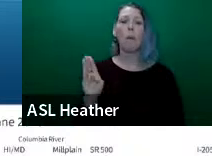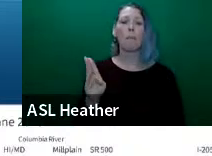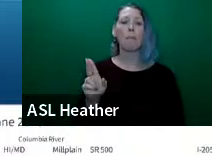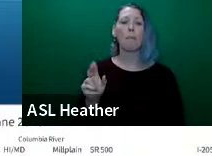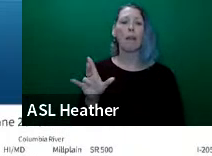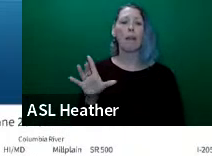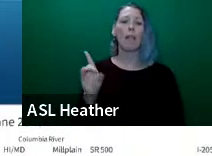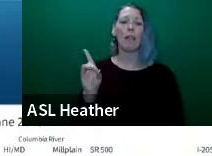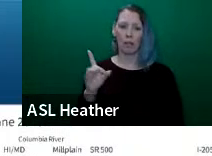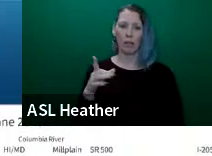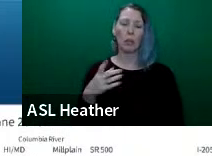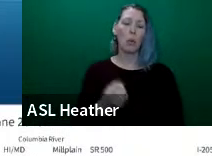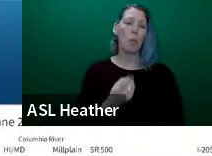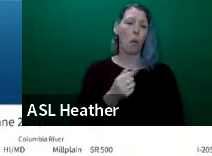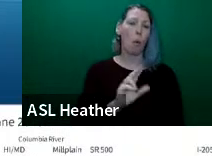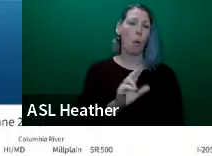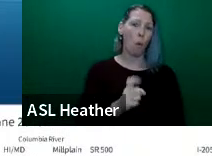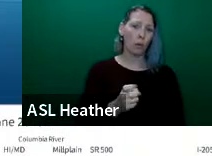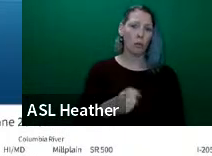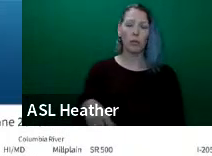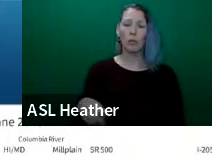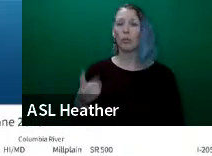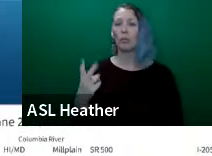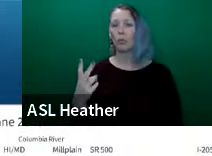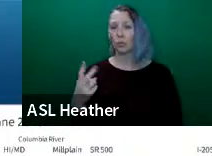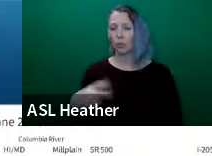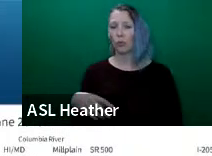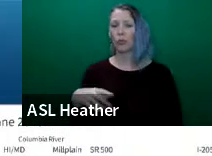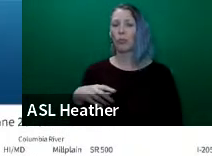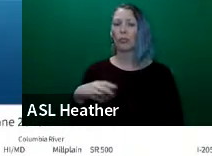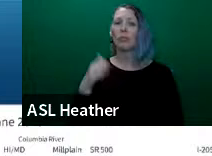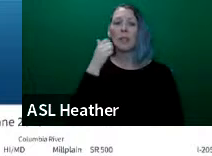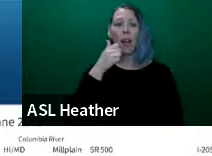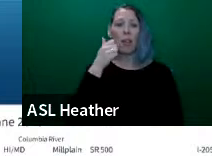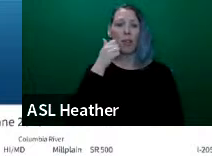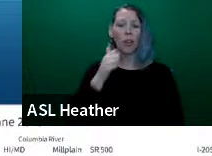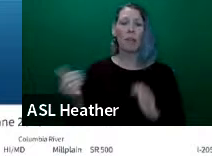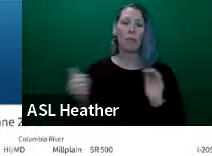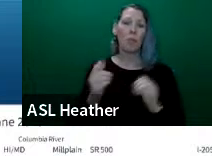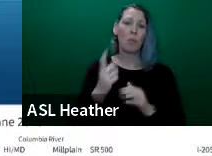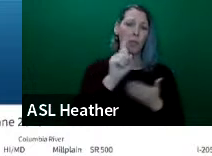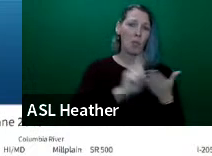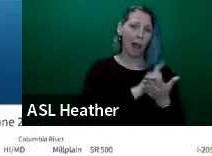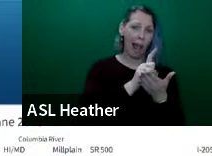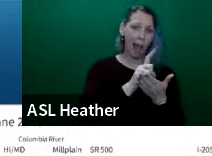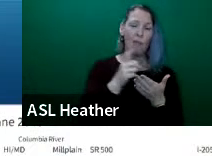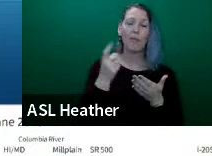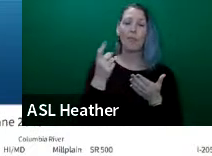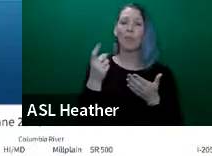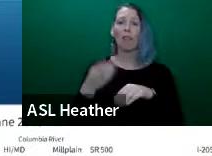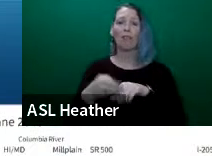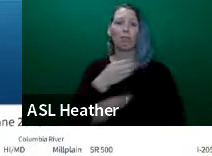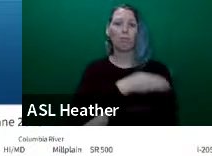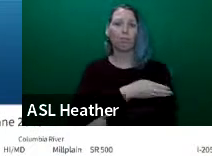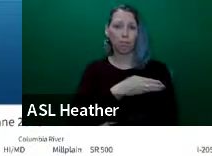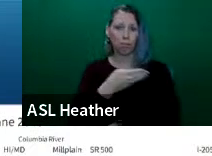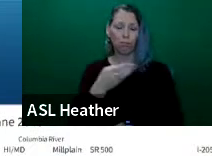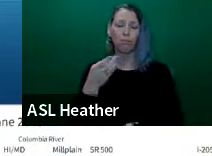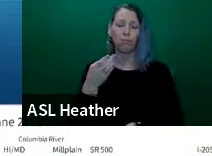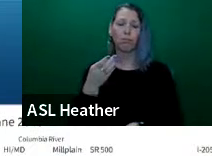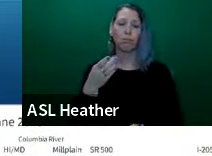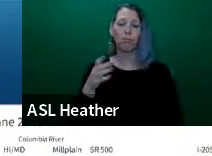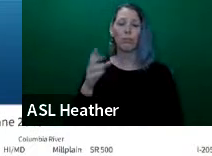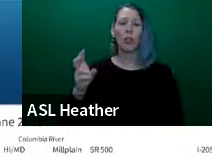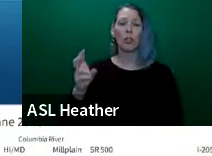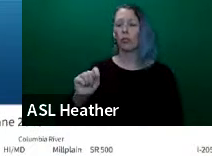aux. Mode share daily versus PM 1 hour kind of summary. You see that improvement kind of in the